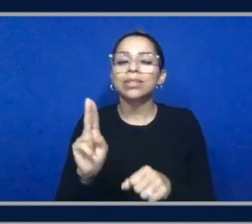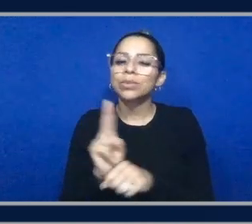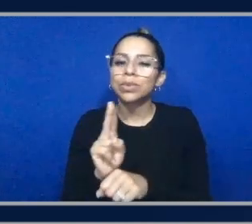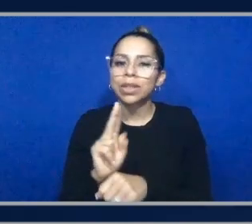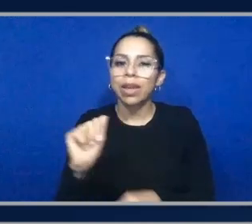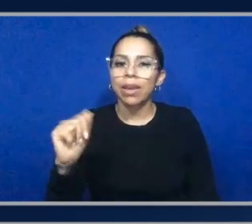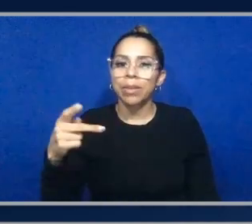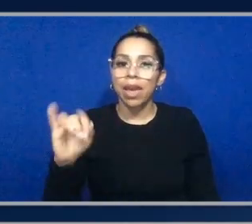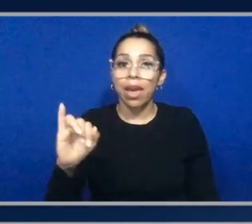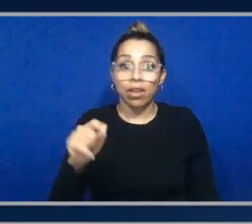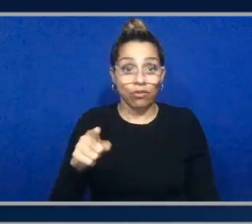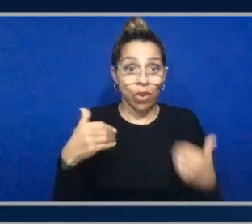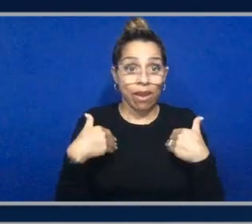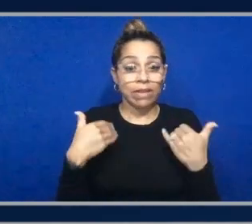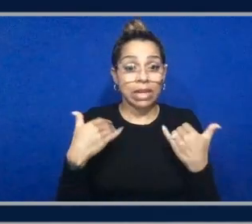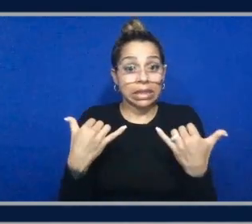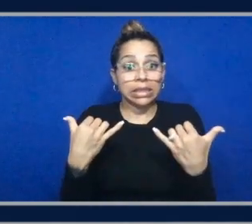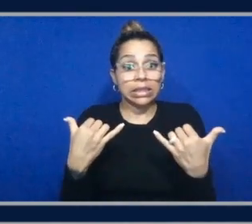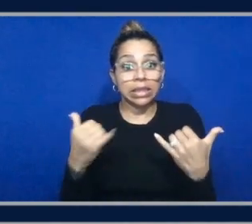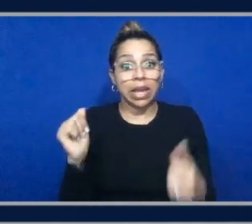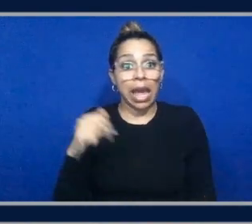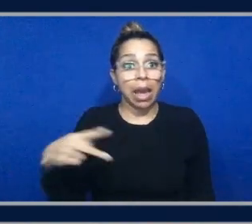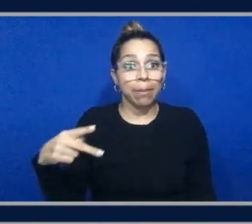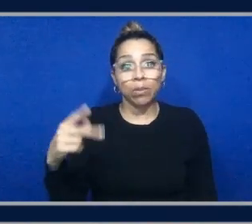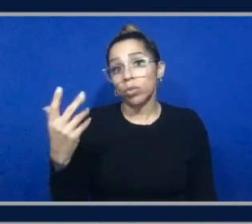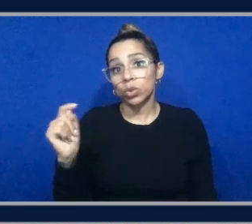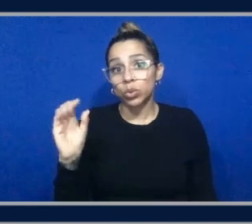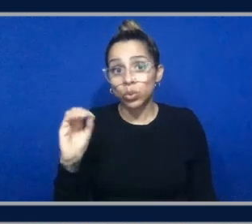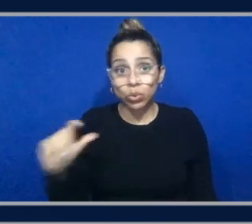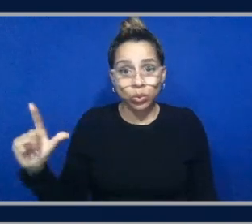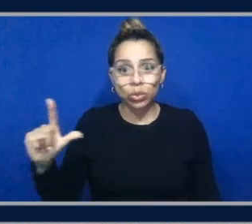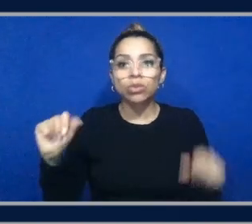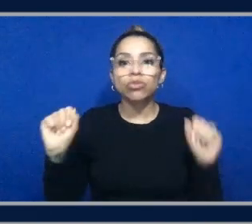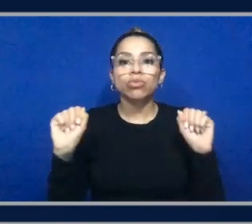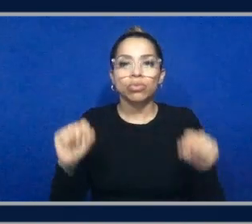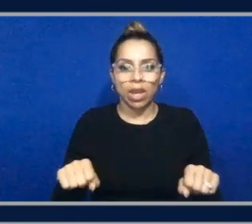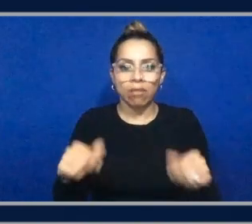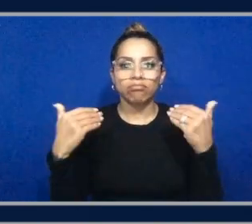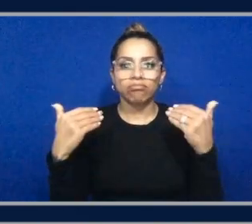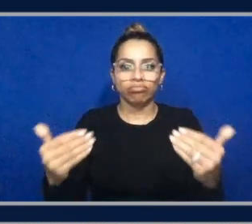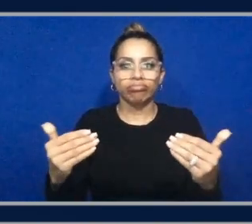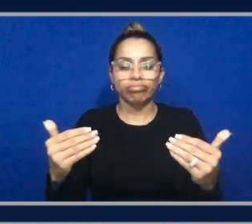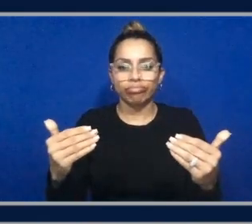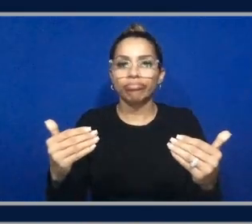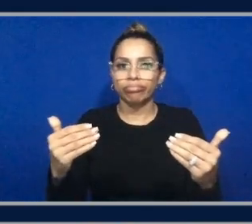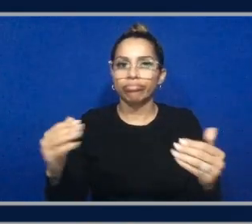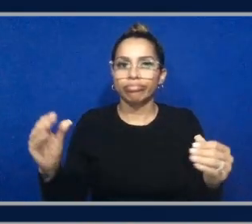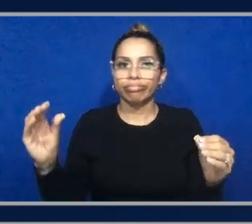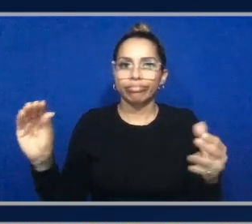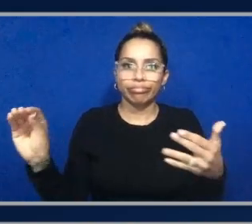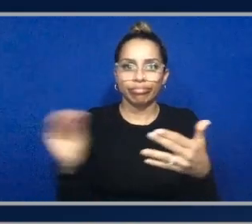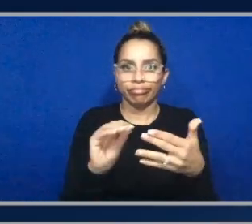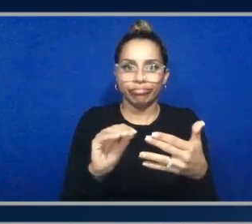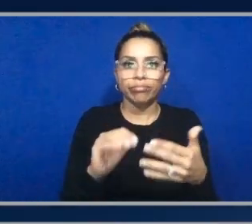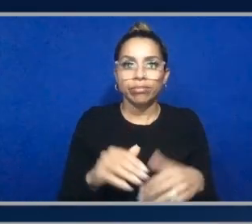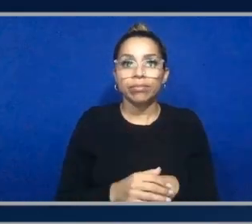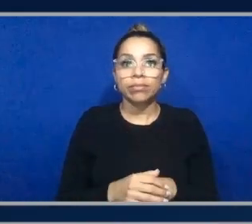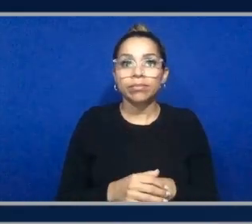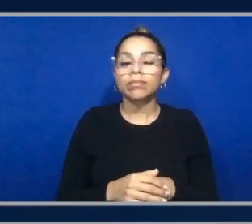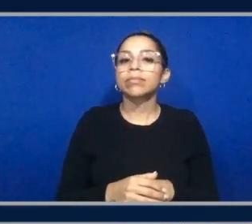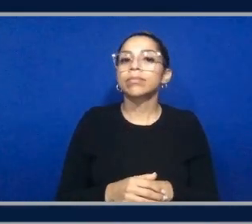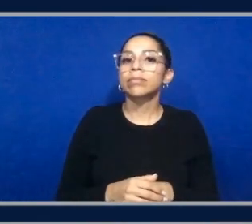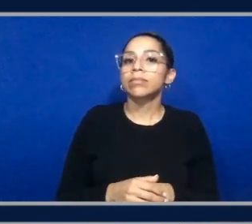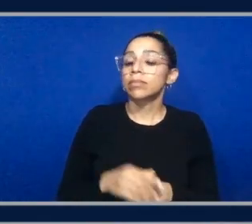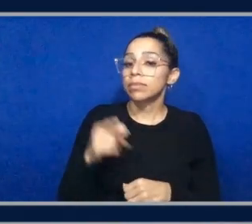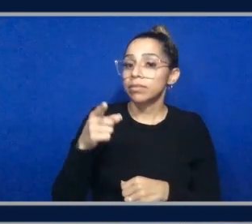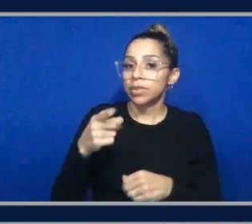application or tool, then you are able to point it directly to Q Okay. Business. Perfect. Yeah. So here I'm logged in on what we call our web experience.